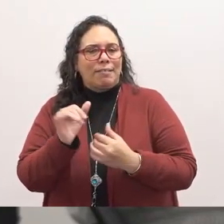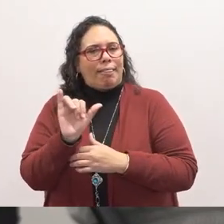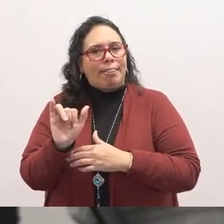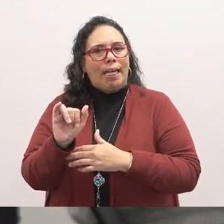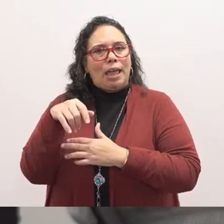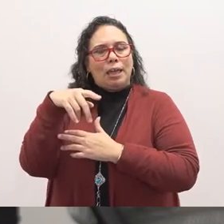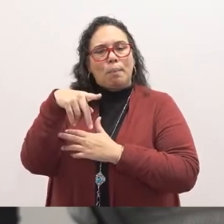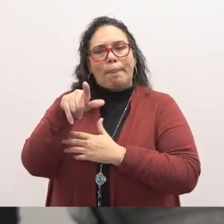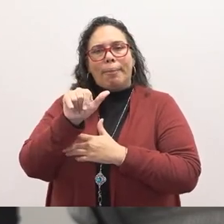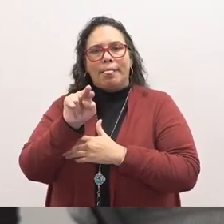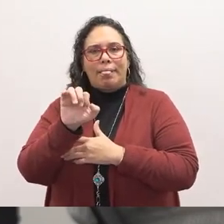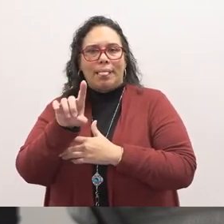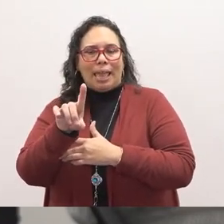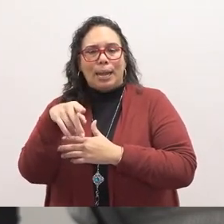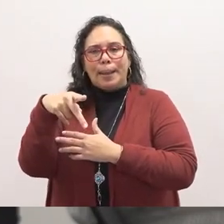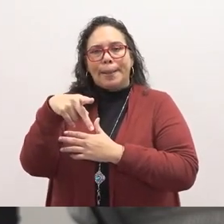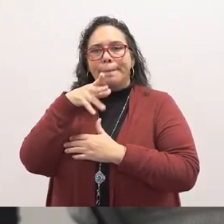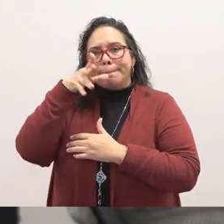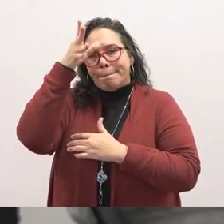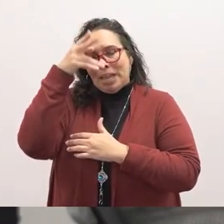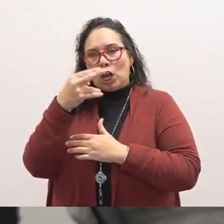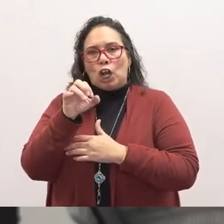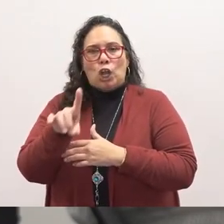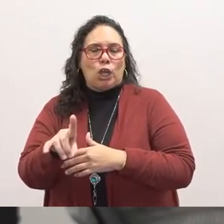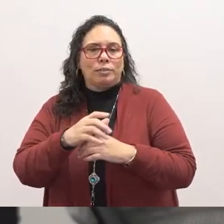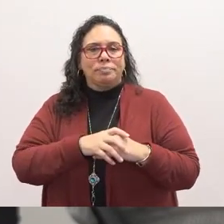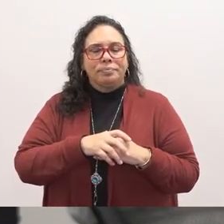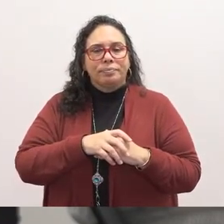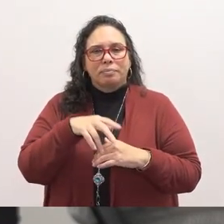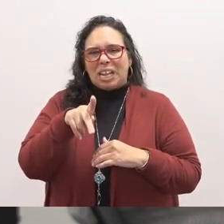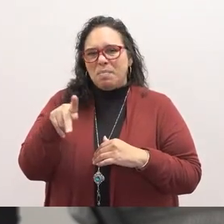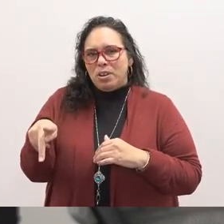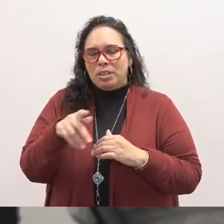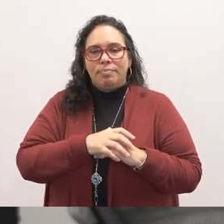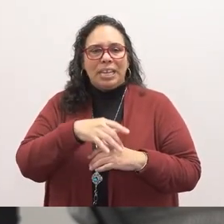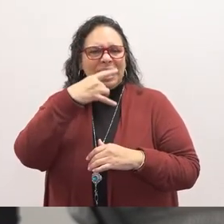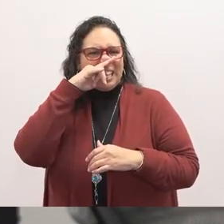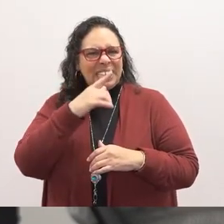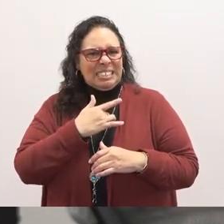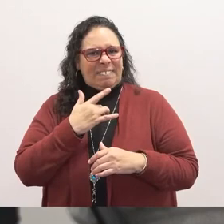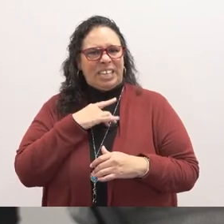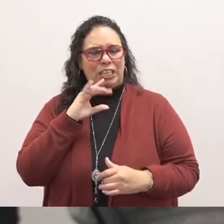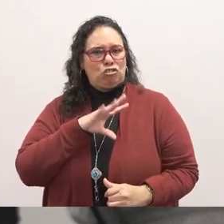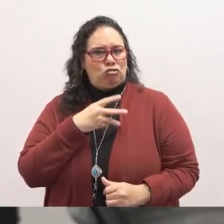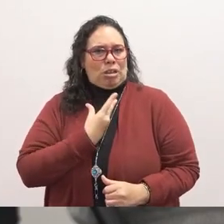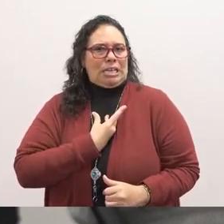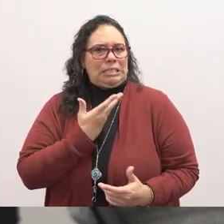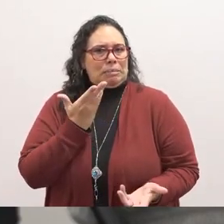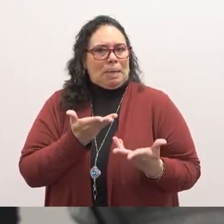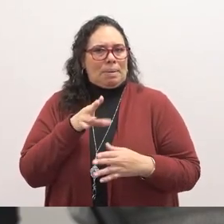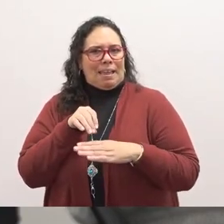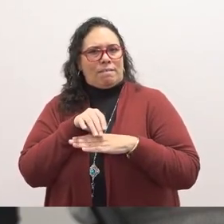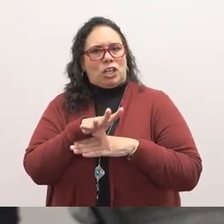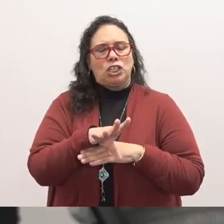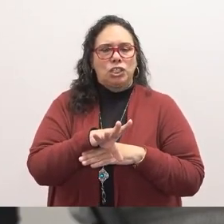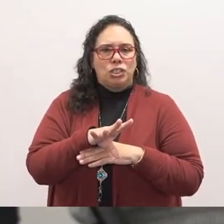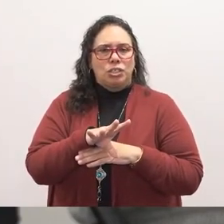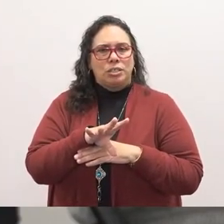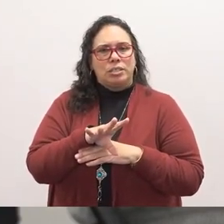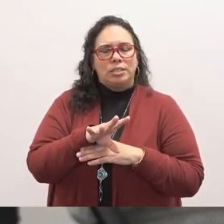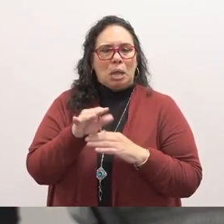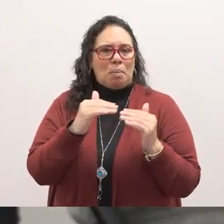without gender ideology being pushed by special interests. Kids who might feel they're trans may just be being influenced by peer and other